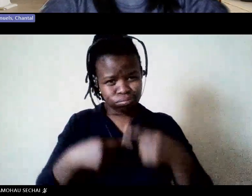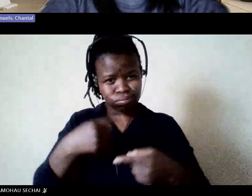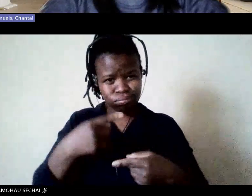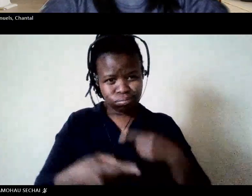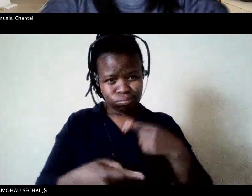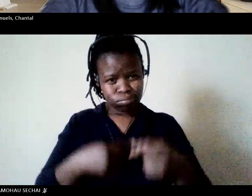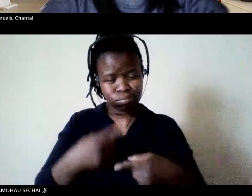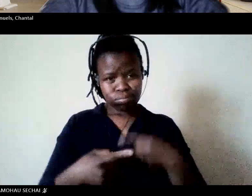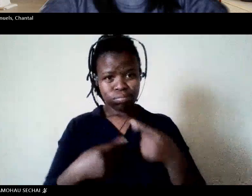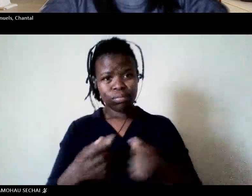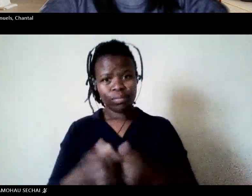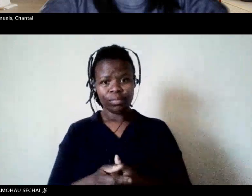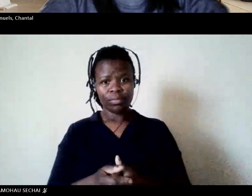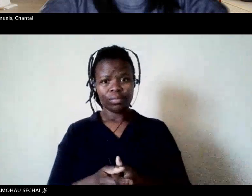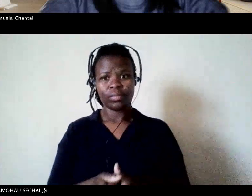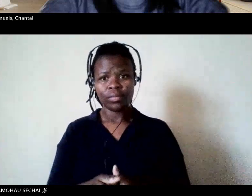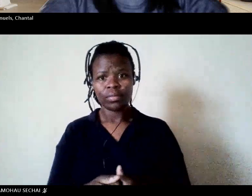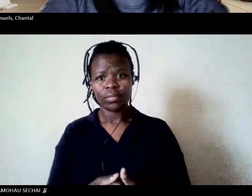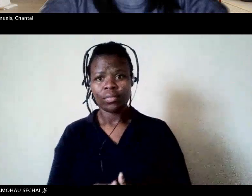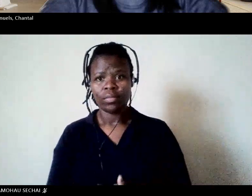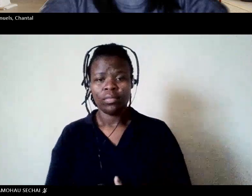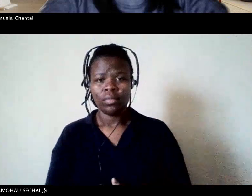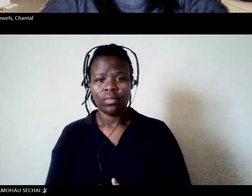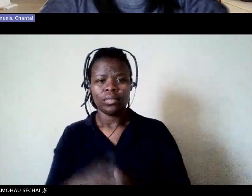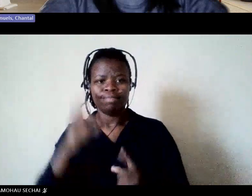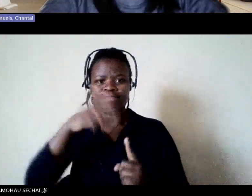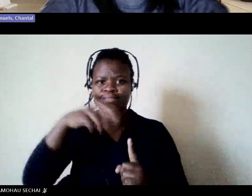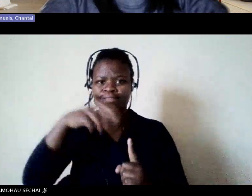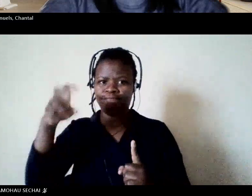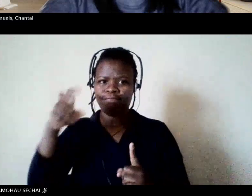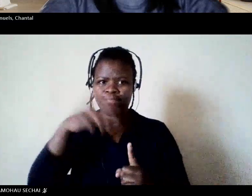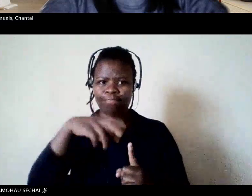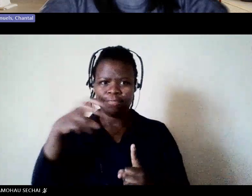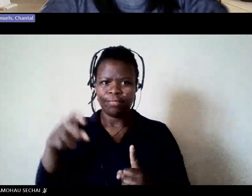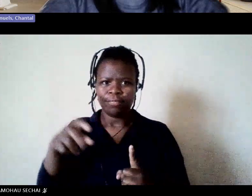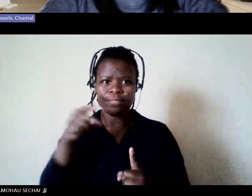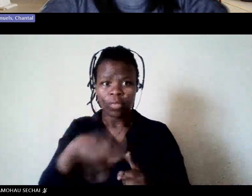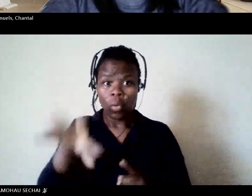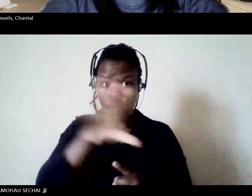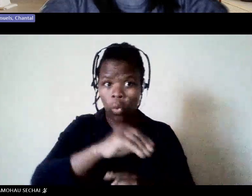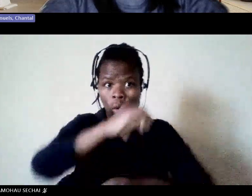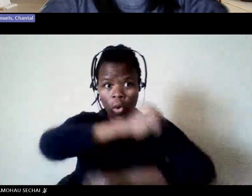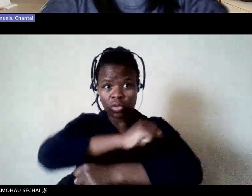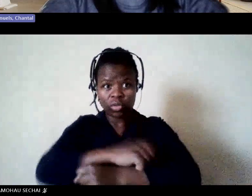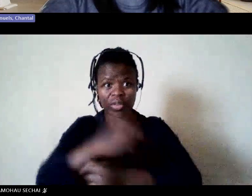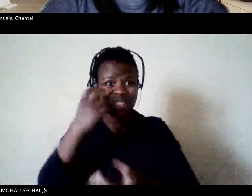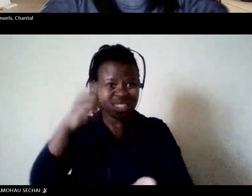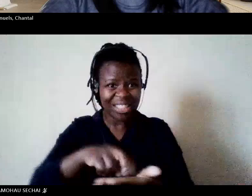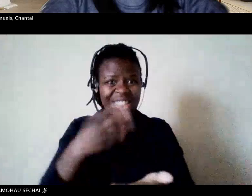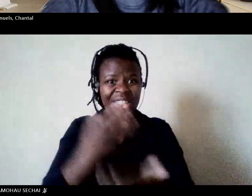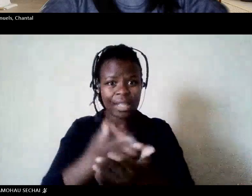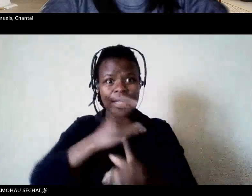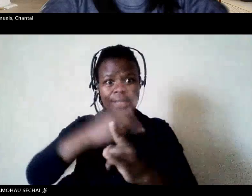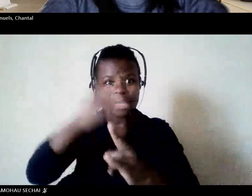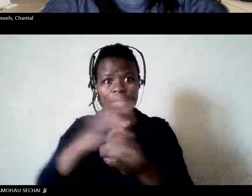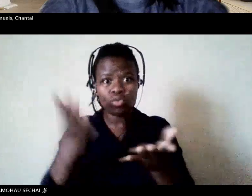about agency. These are all the things all students need in order to be able to succeed within education. So,